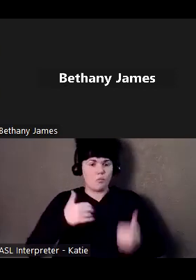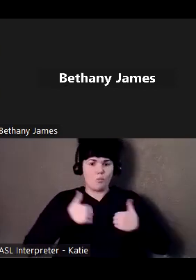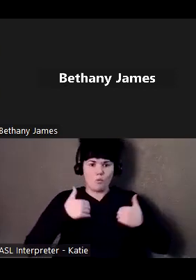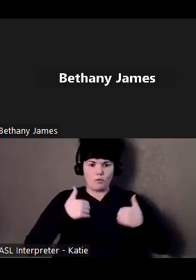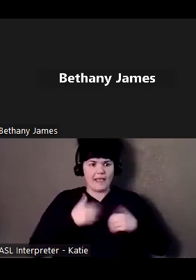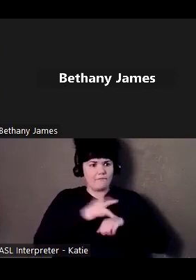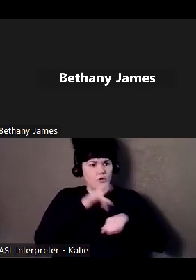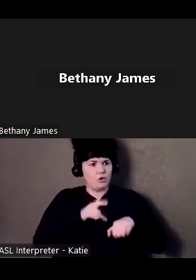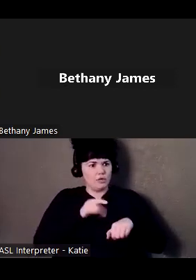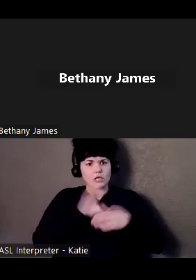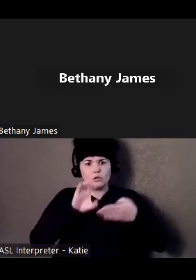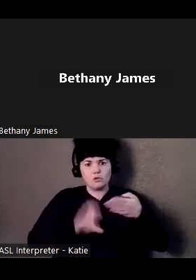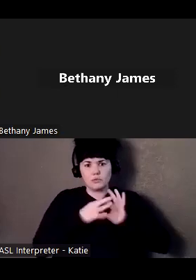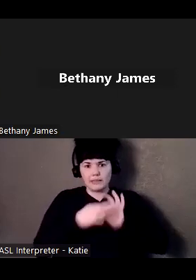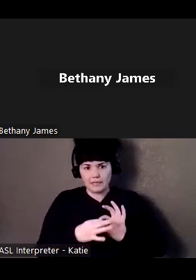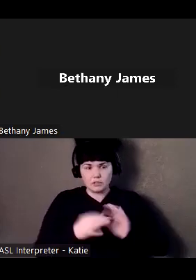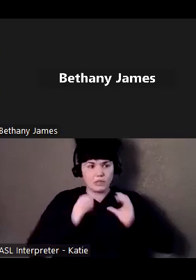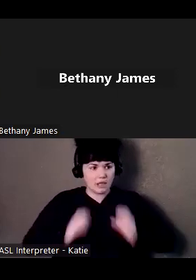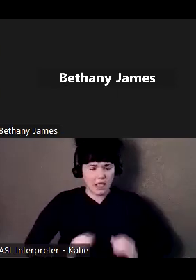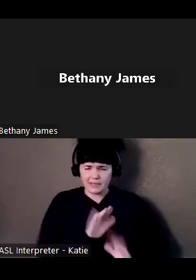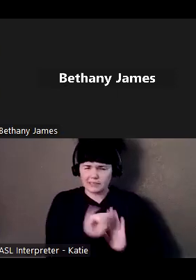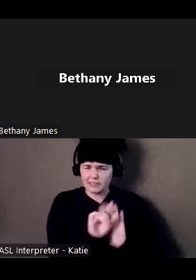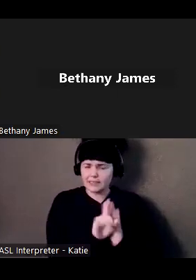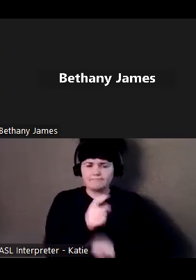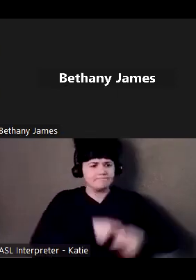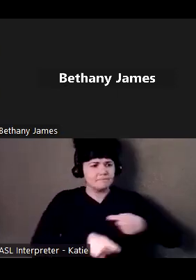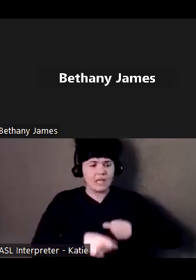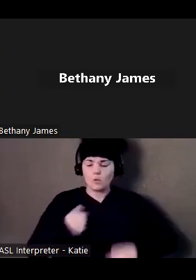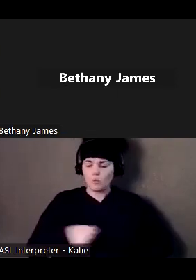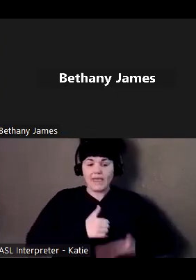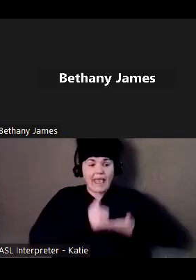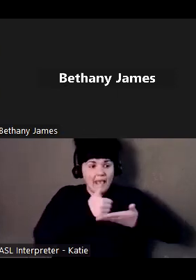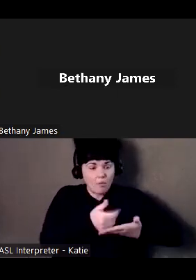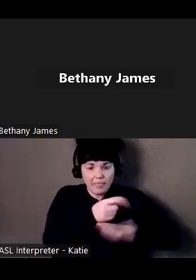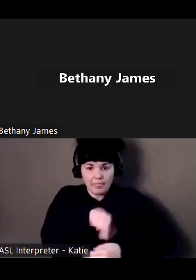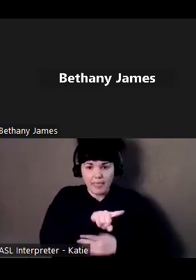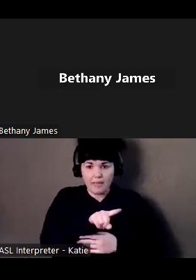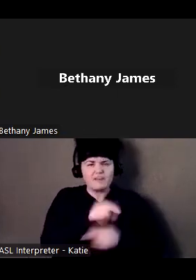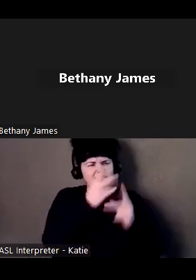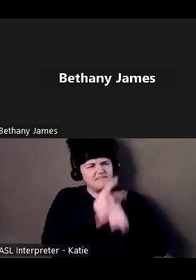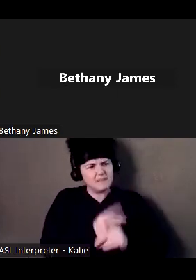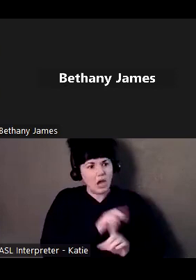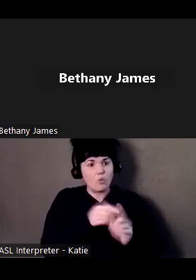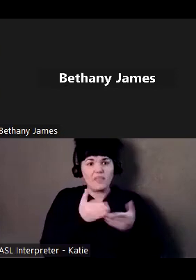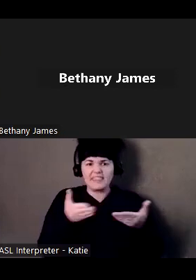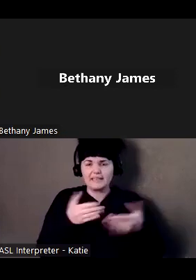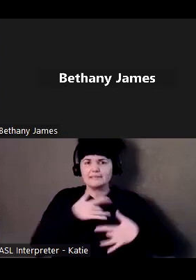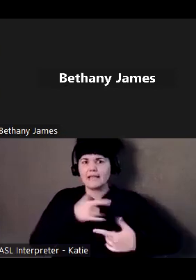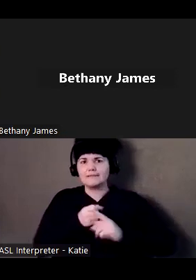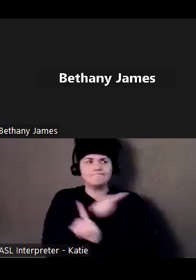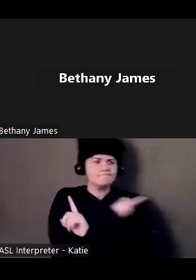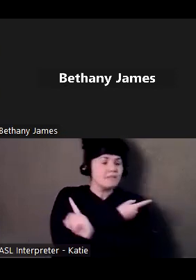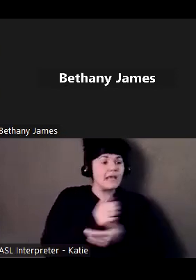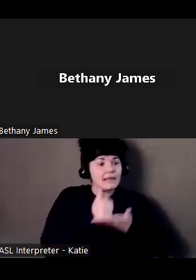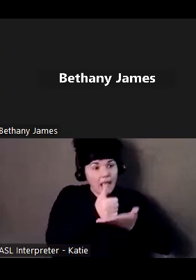identities. Rather, our job is to help them sort out when things tend to get off track and help them identify which